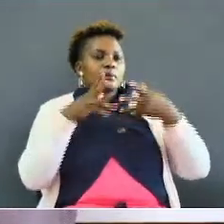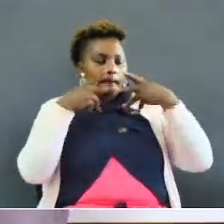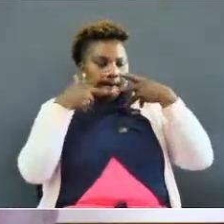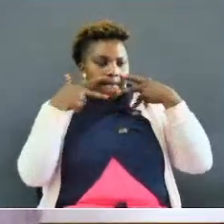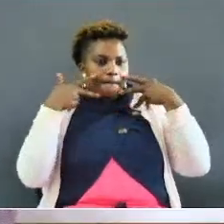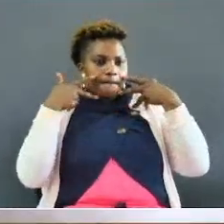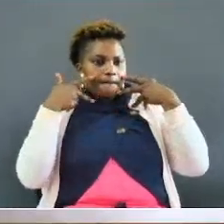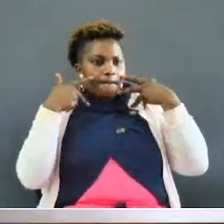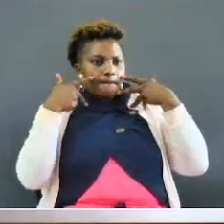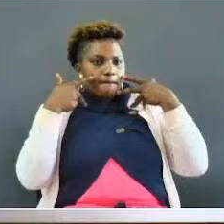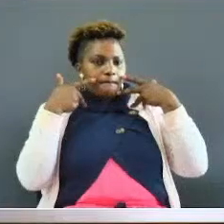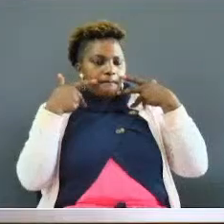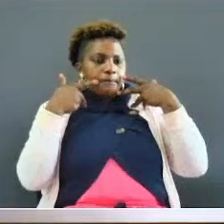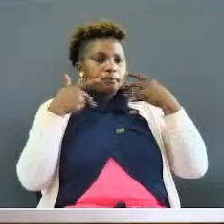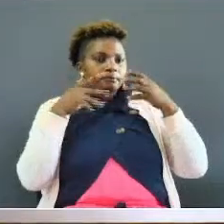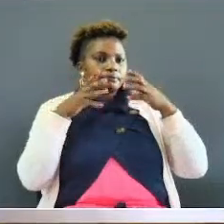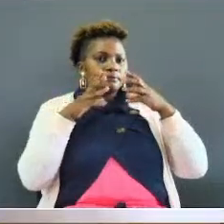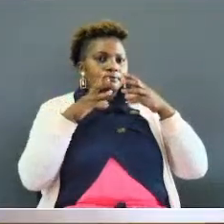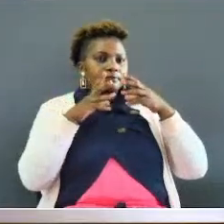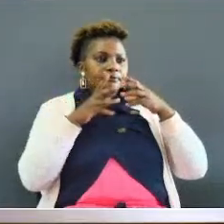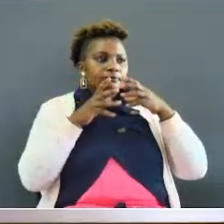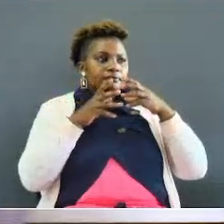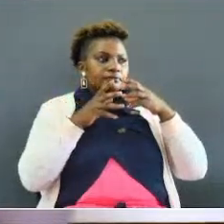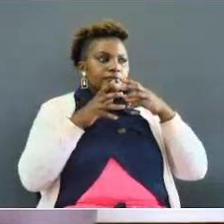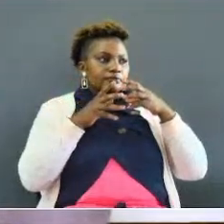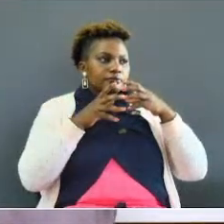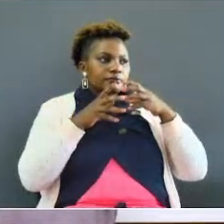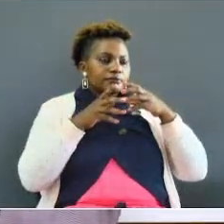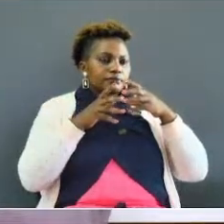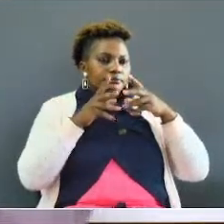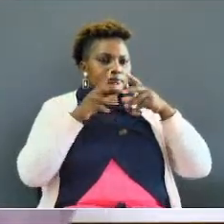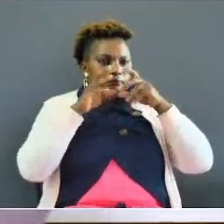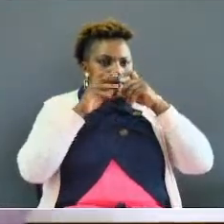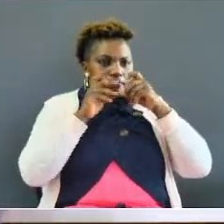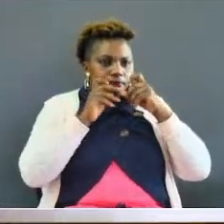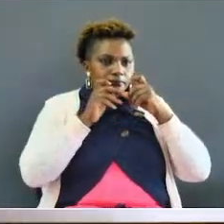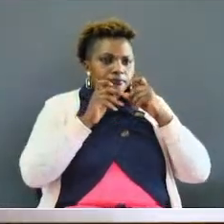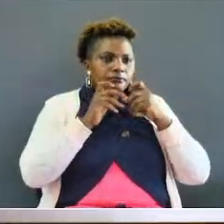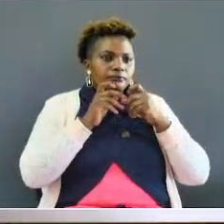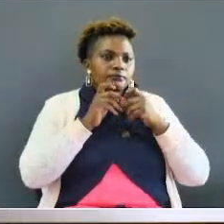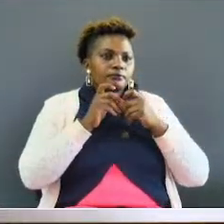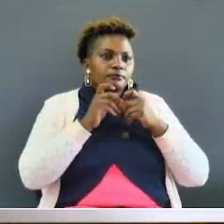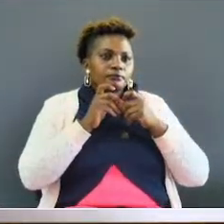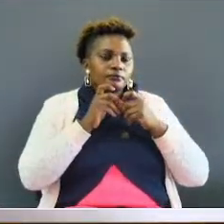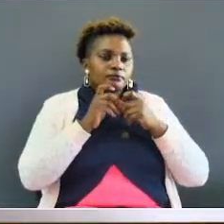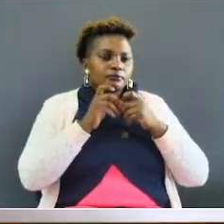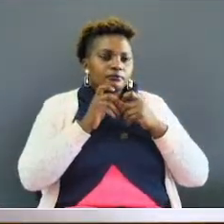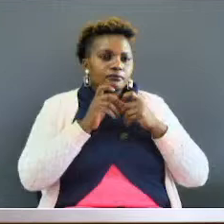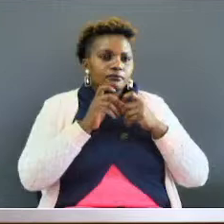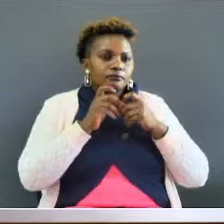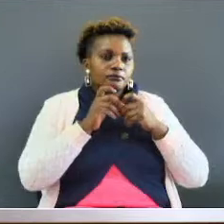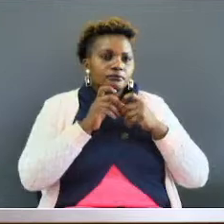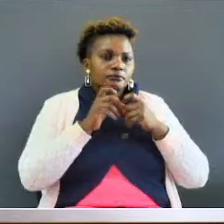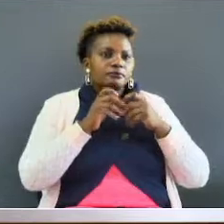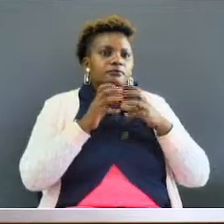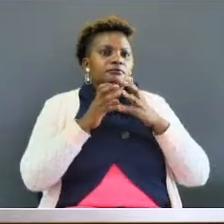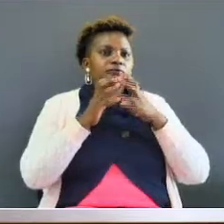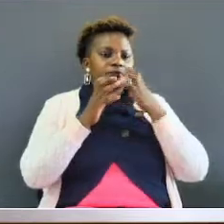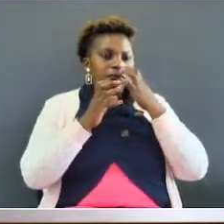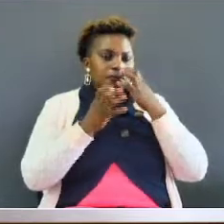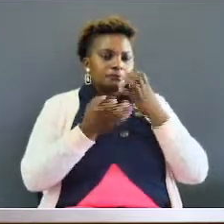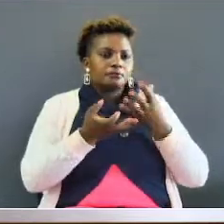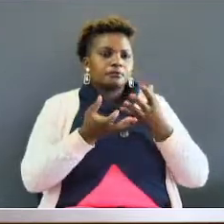use a surgical mask like the one I'm seeing all of you wearing, and a cloth mask on top of it, it